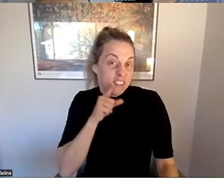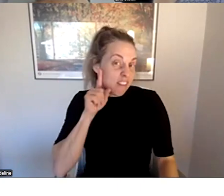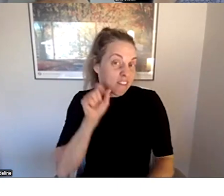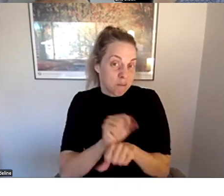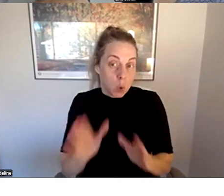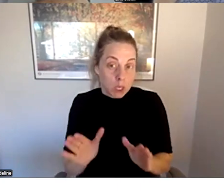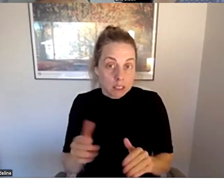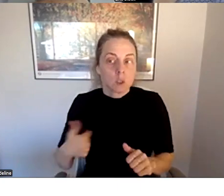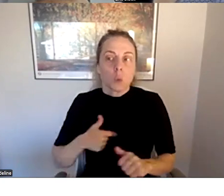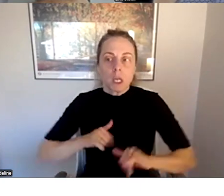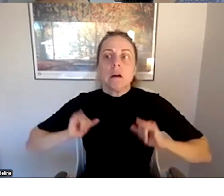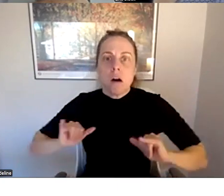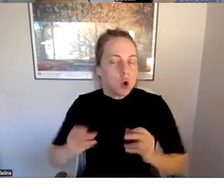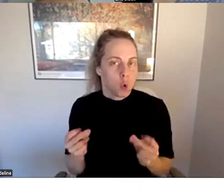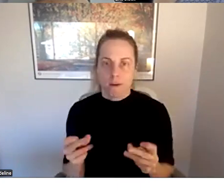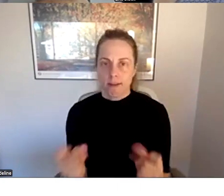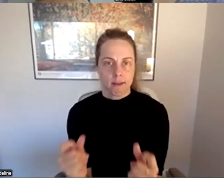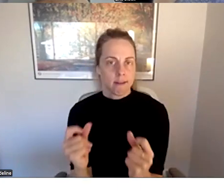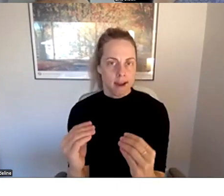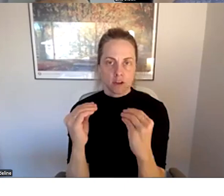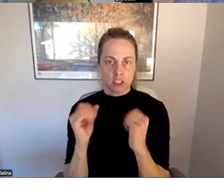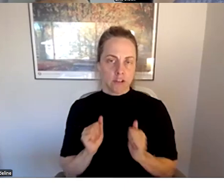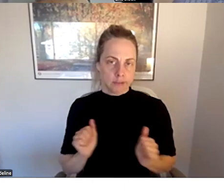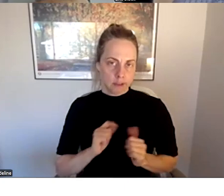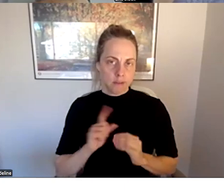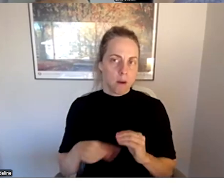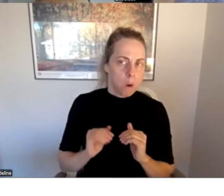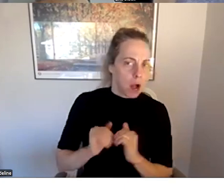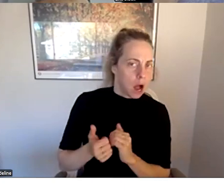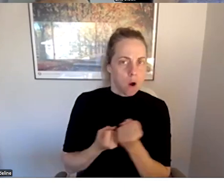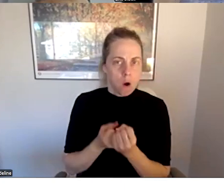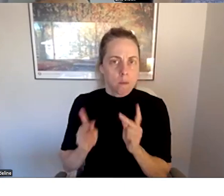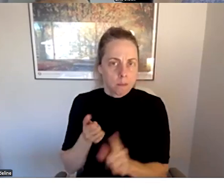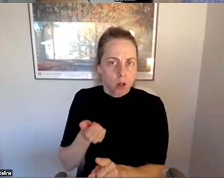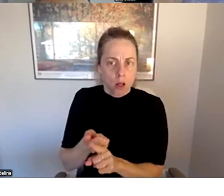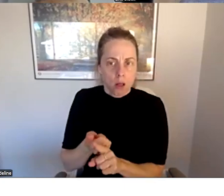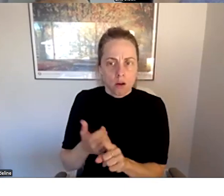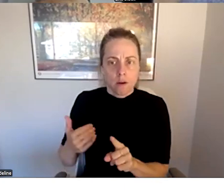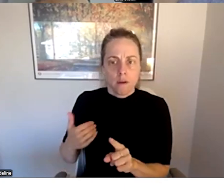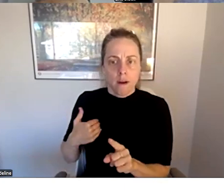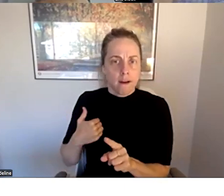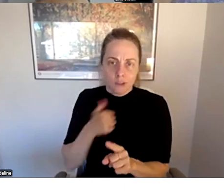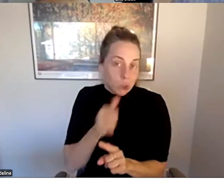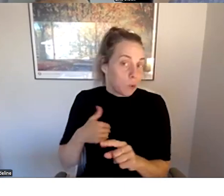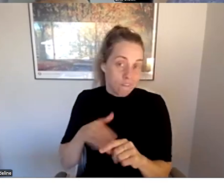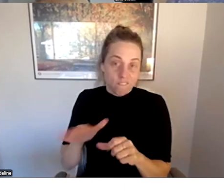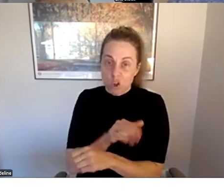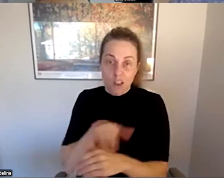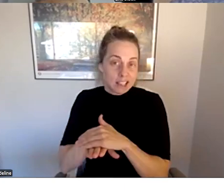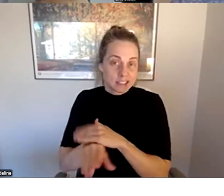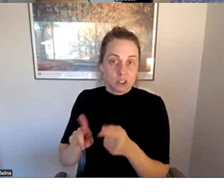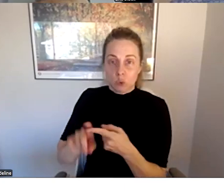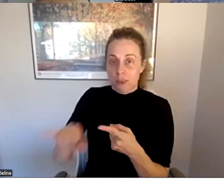very quickly get educated around how we would support individuals that did not have full access to the employee